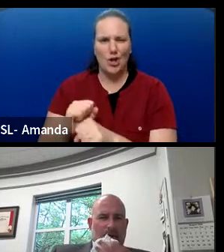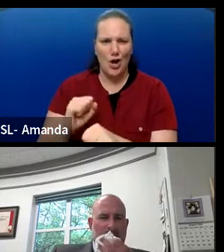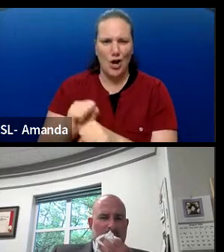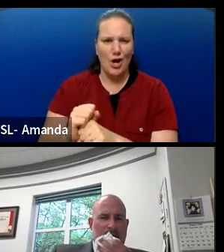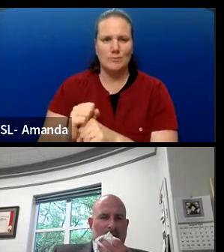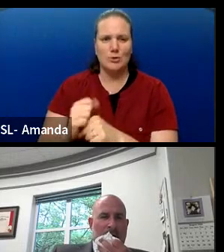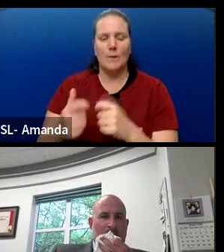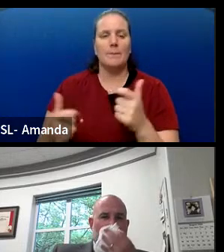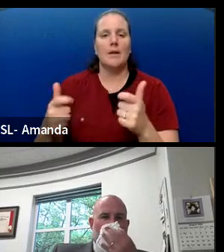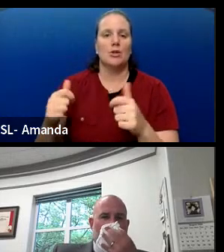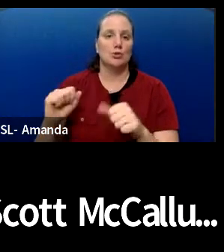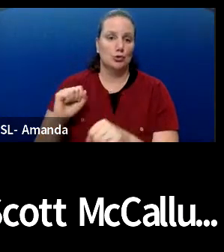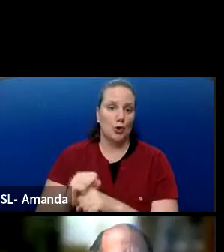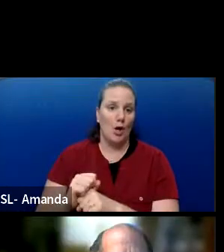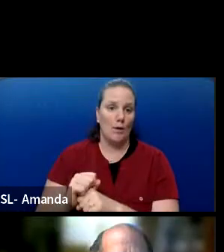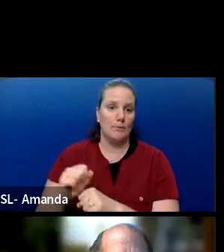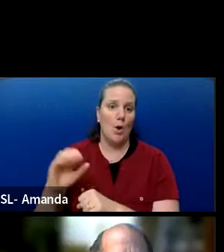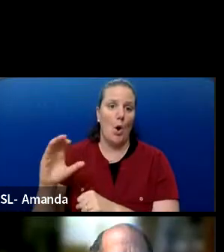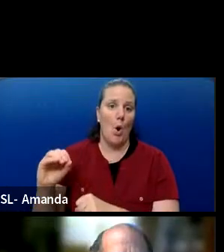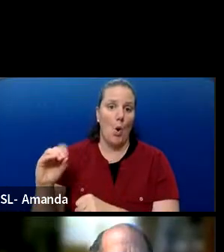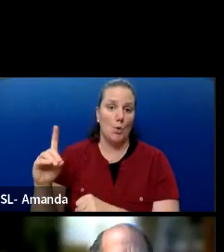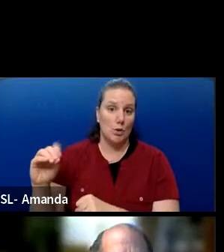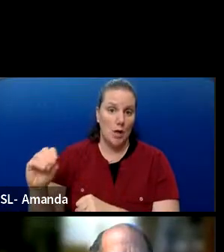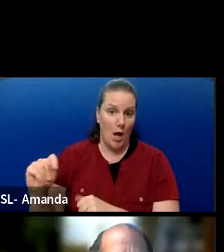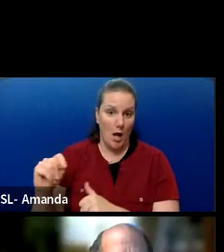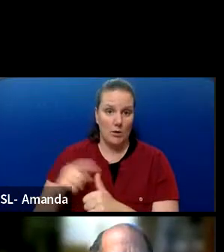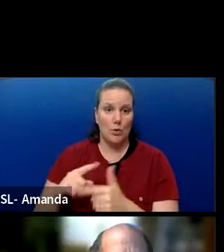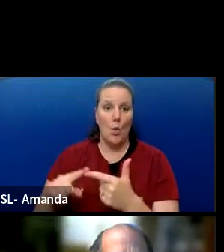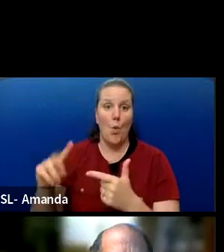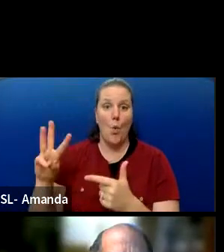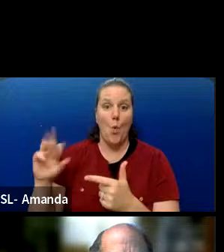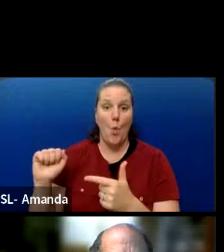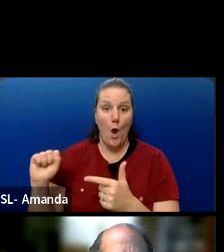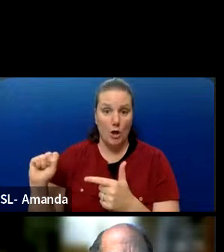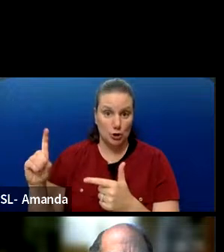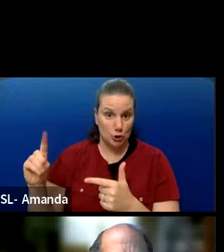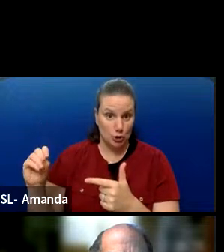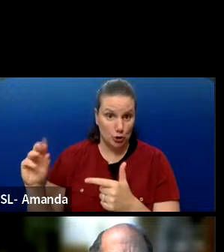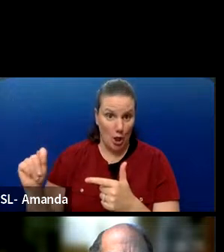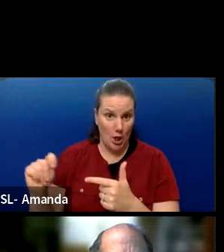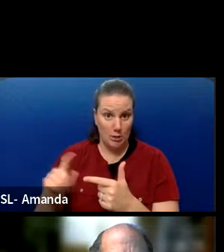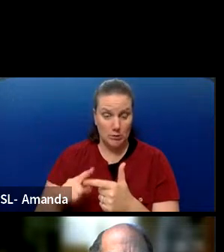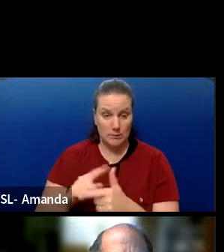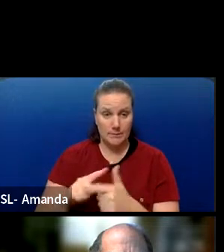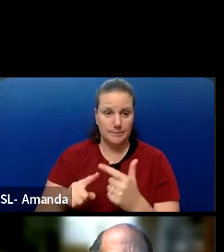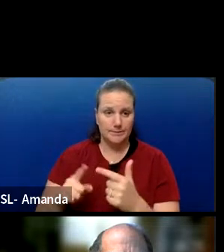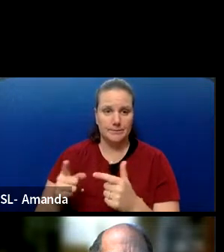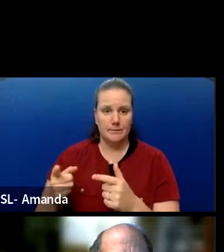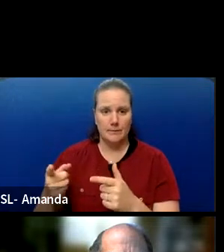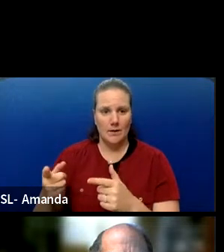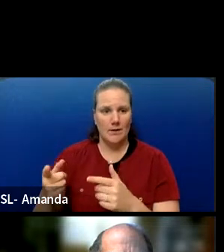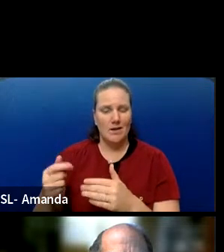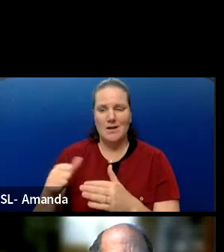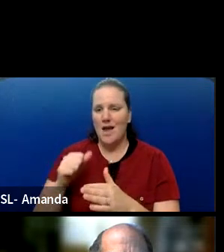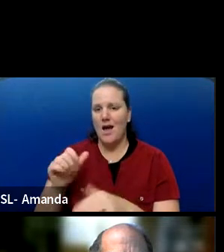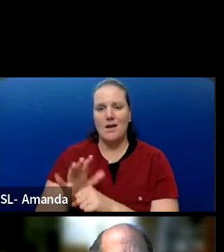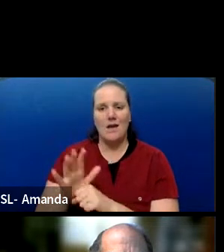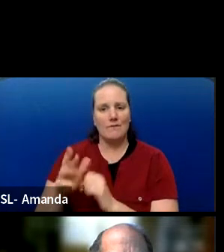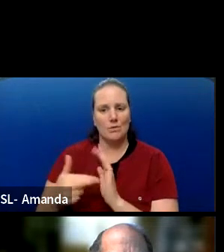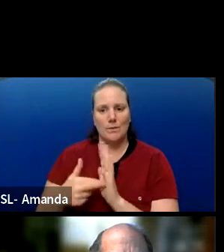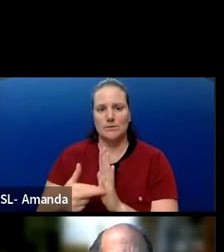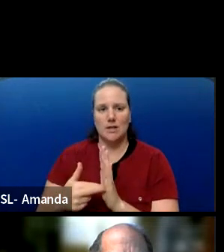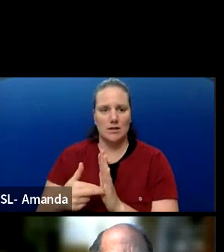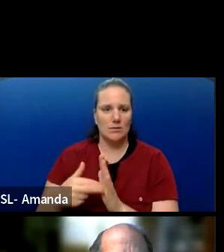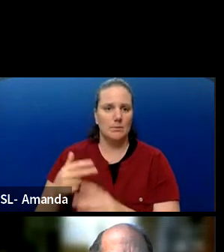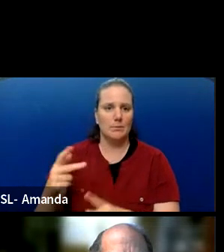big jobs would be ODOT and WashDOT, and they have been underrepresented in terms of